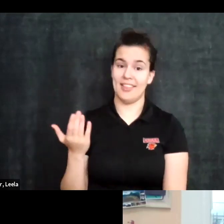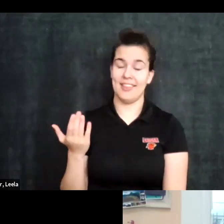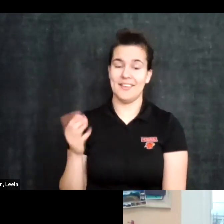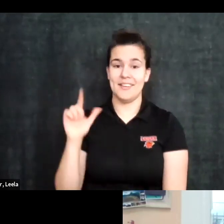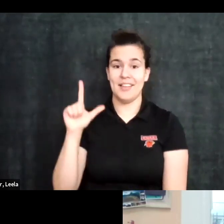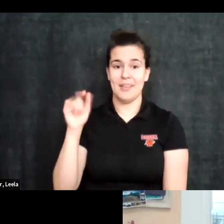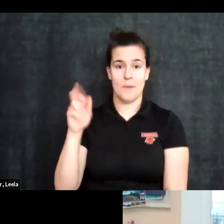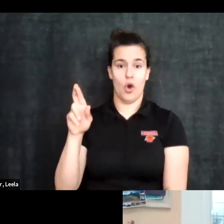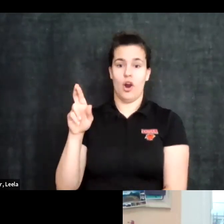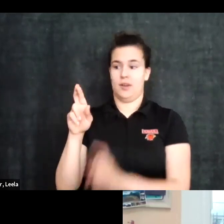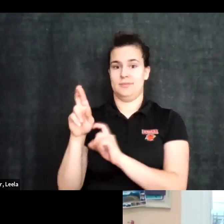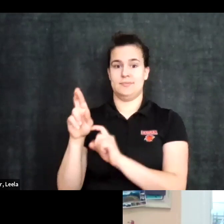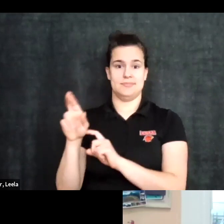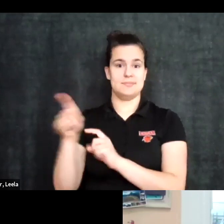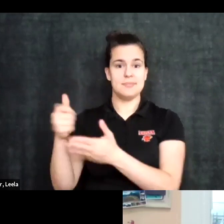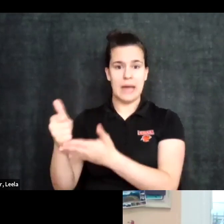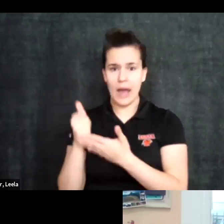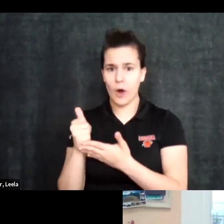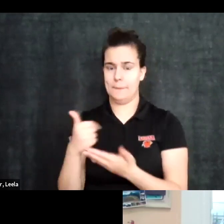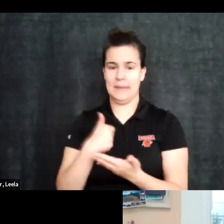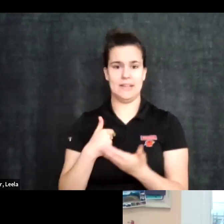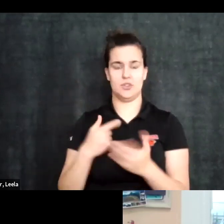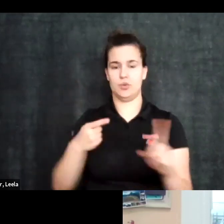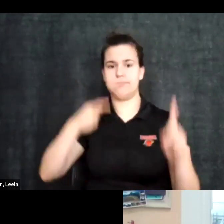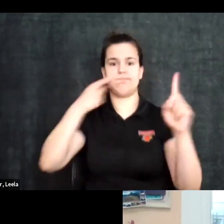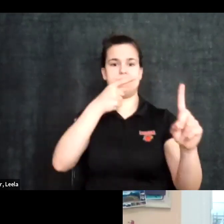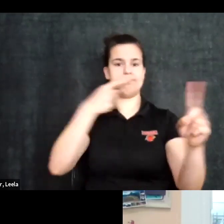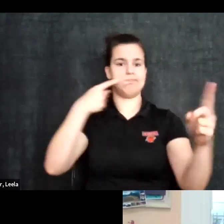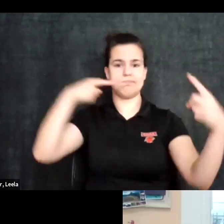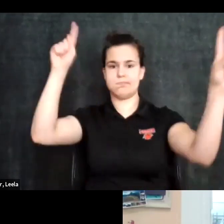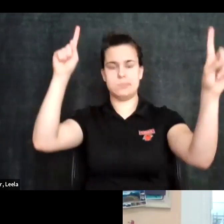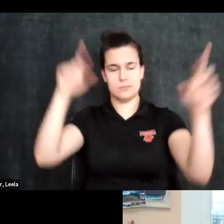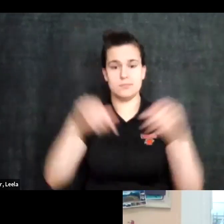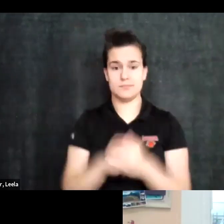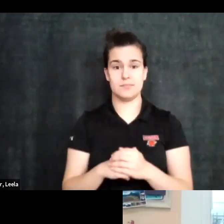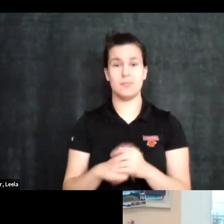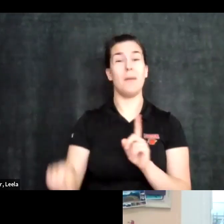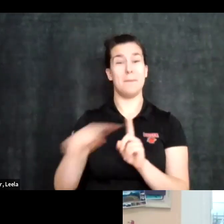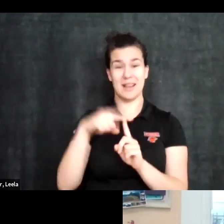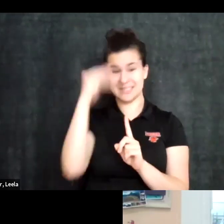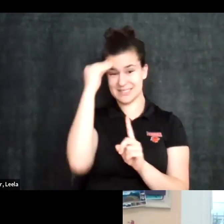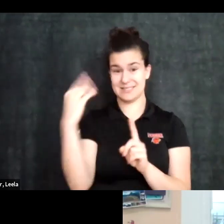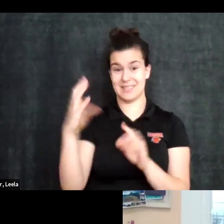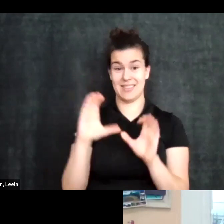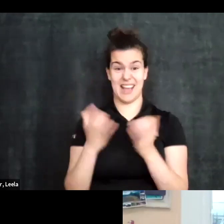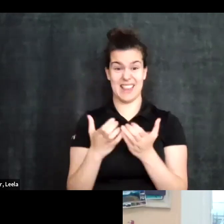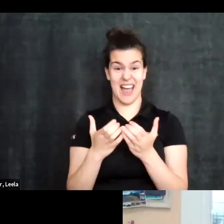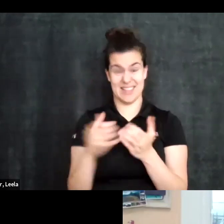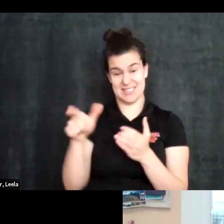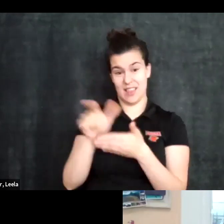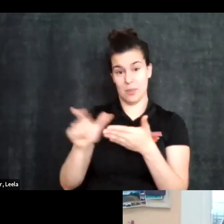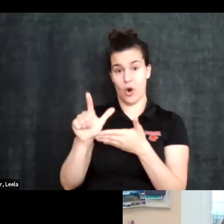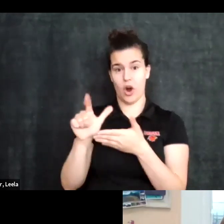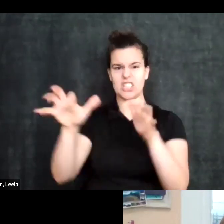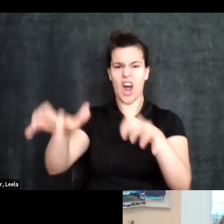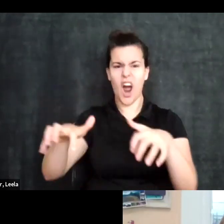put me on this highly rewarding path. Additionally, class sizes at Lamar are smaller than other schools,